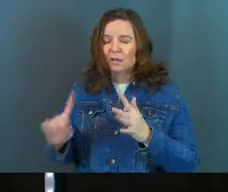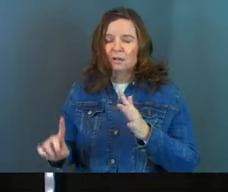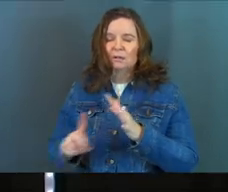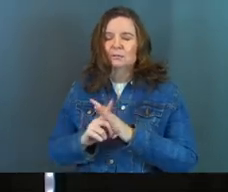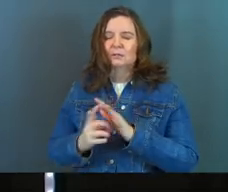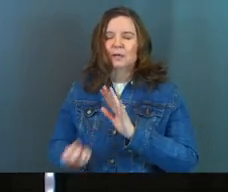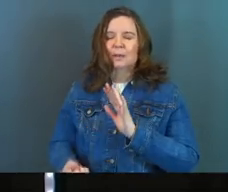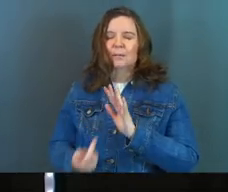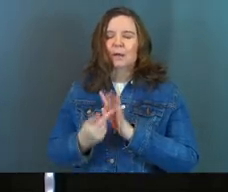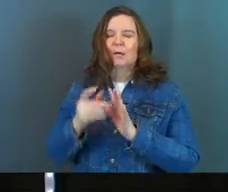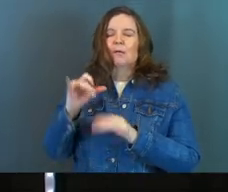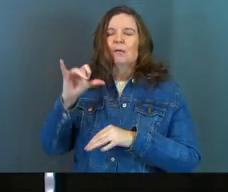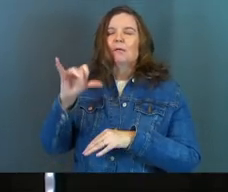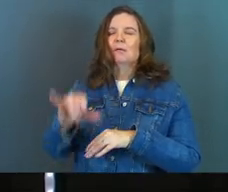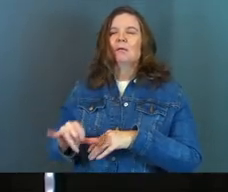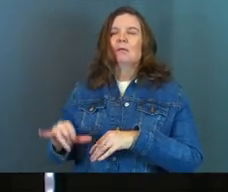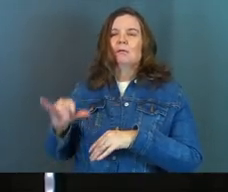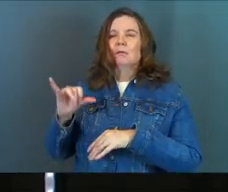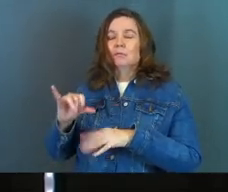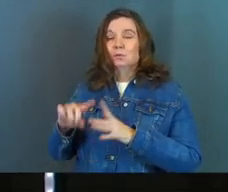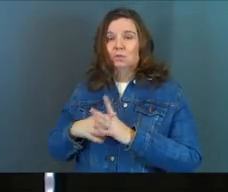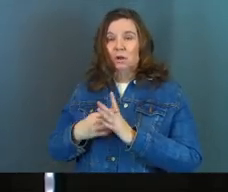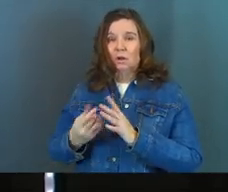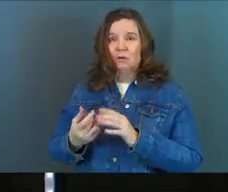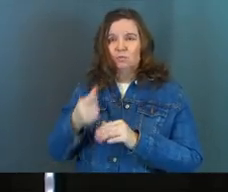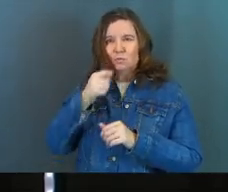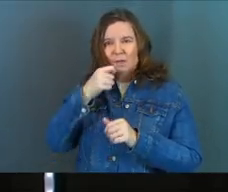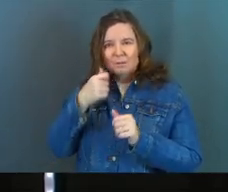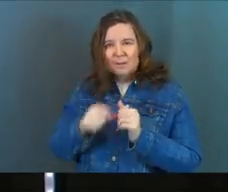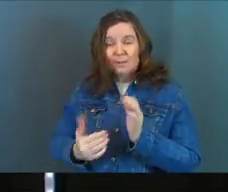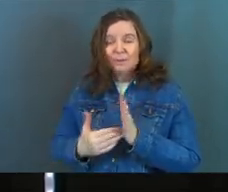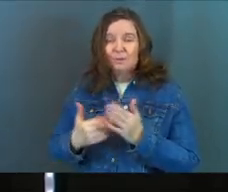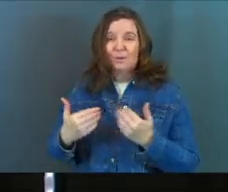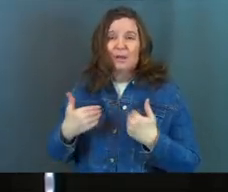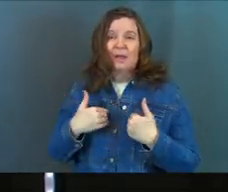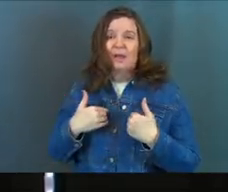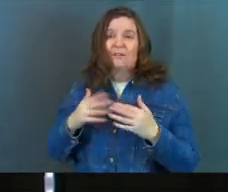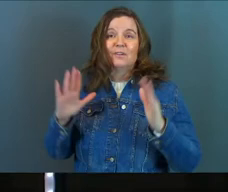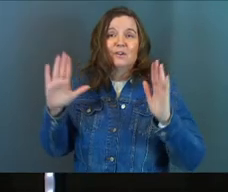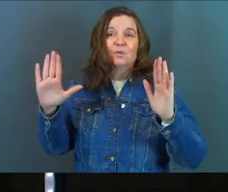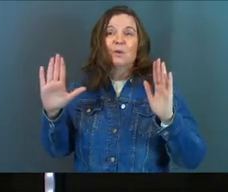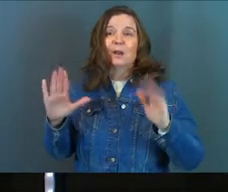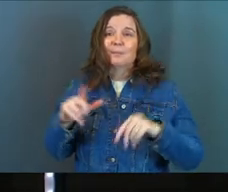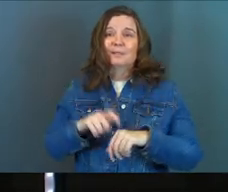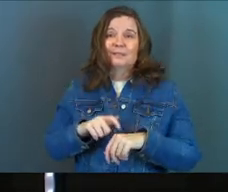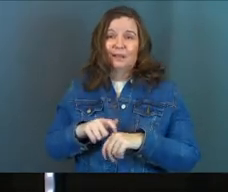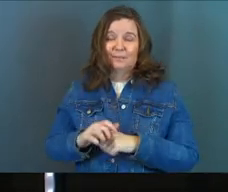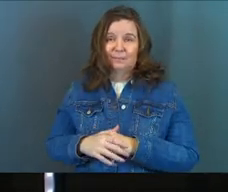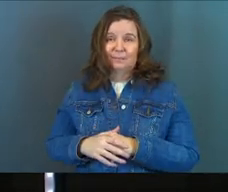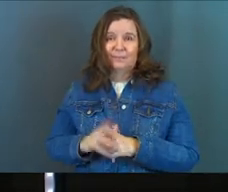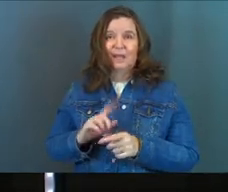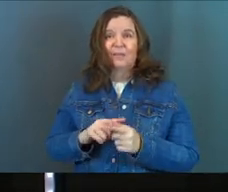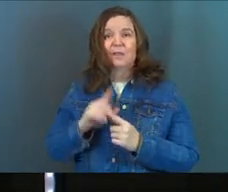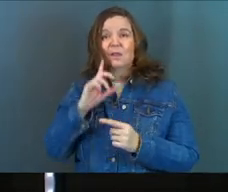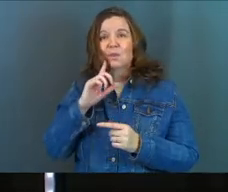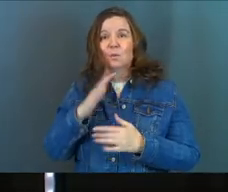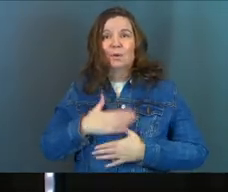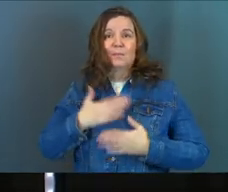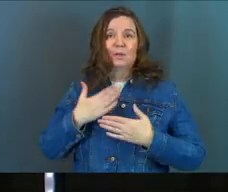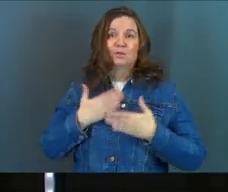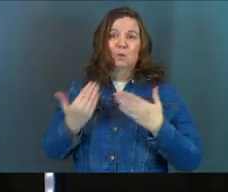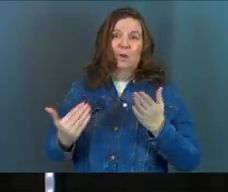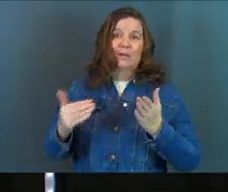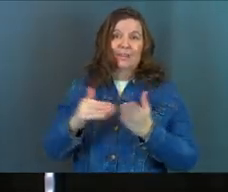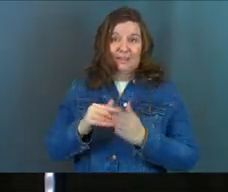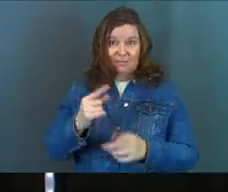come back. And when it all starts coming back to you, you're gonna have an incredible time. And there's gonna be a joy